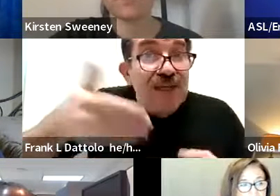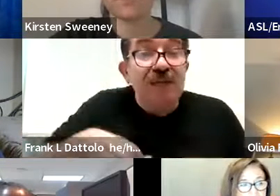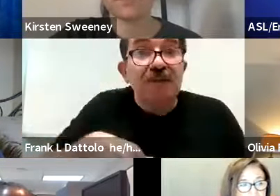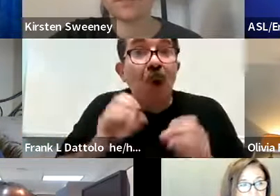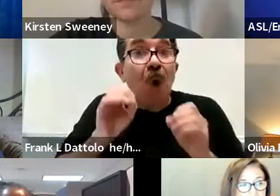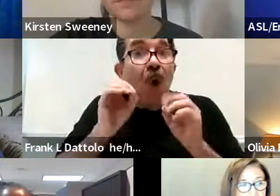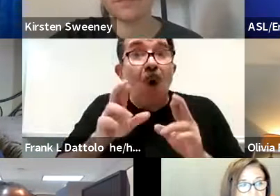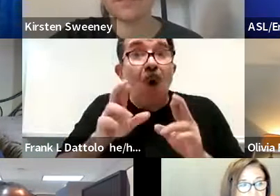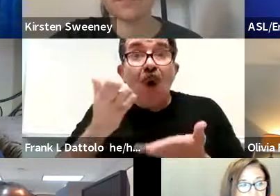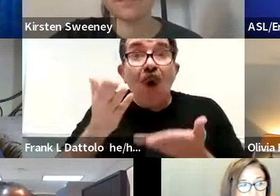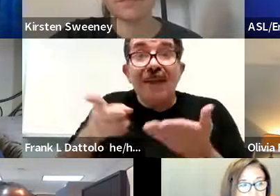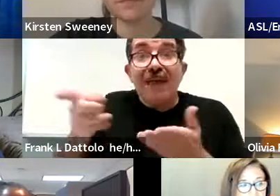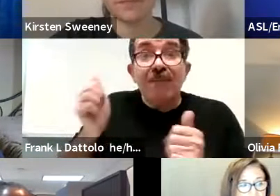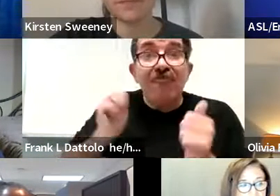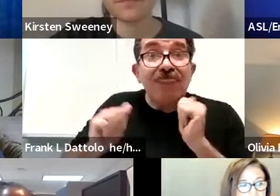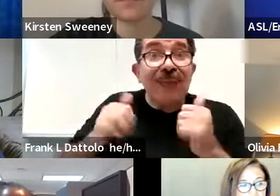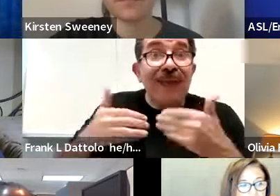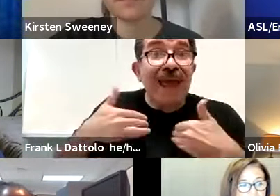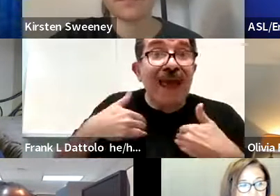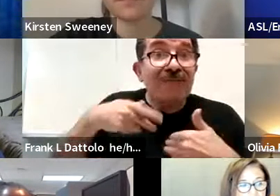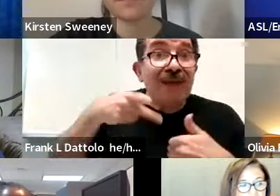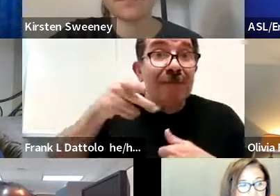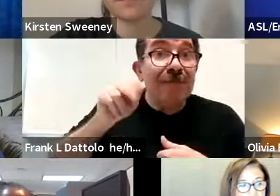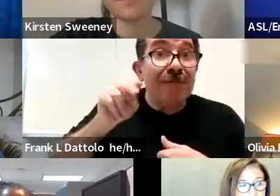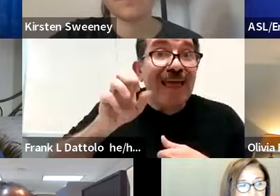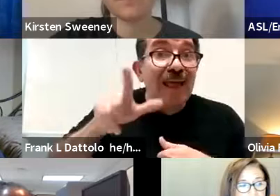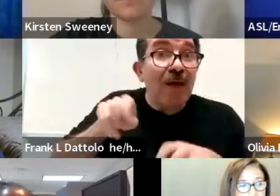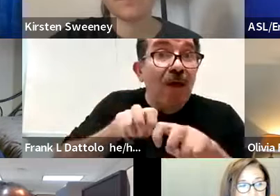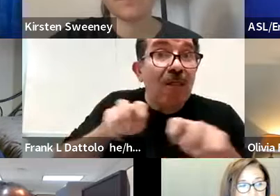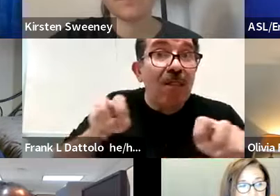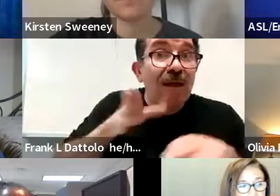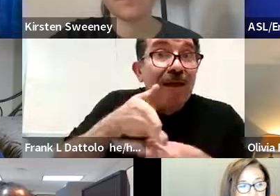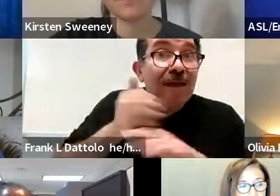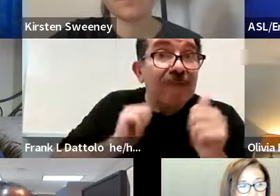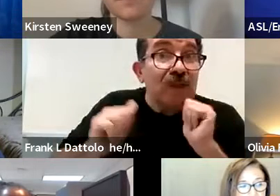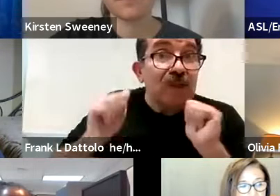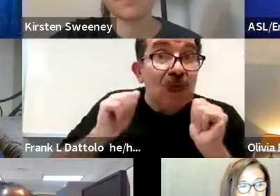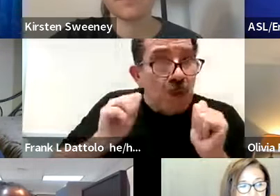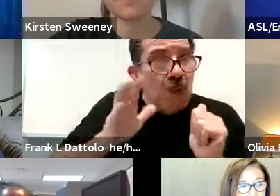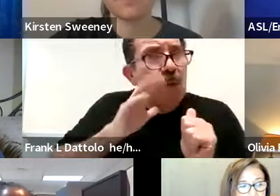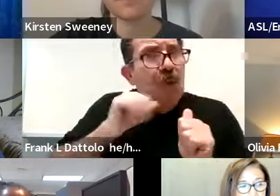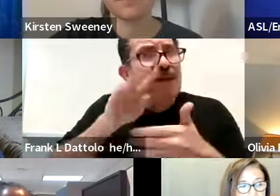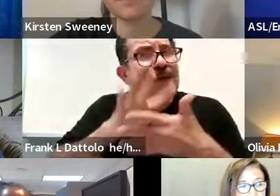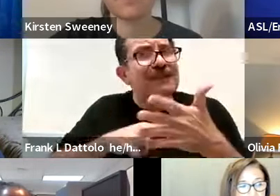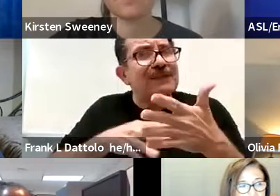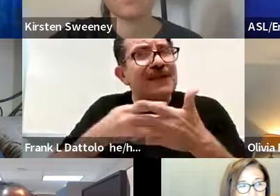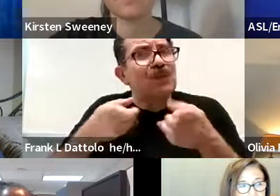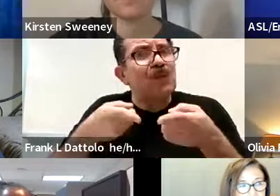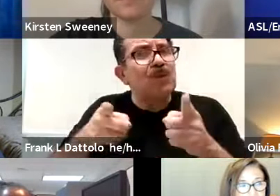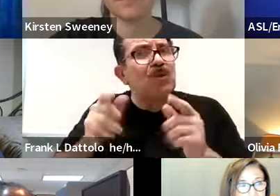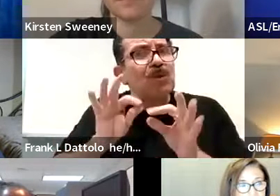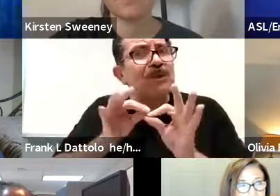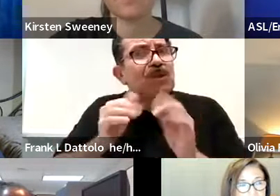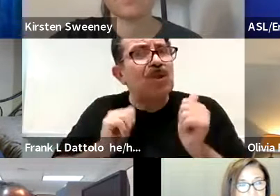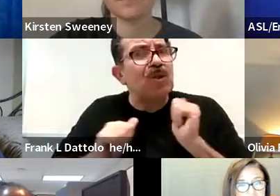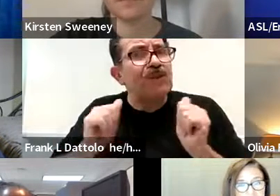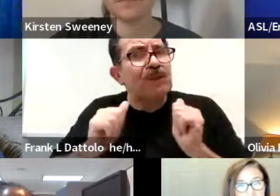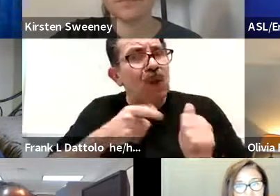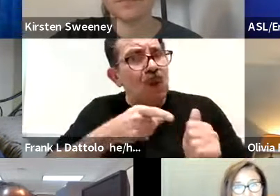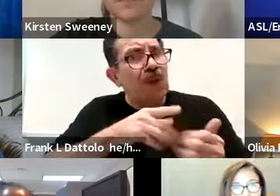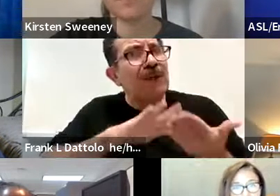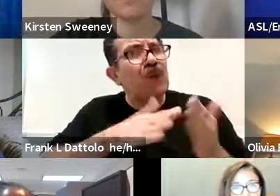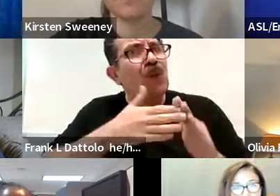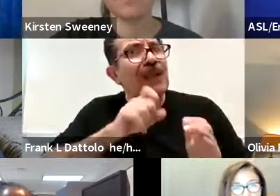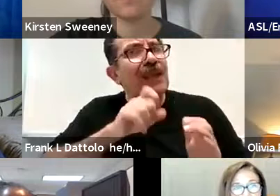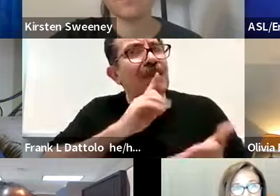might be even providing workshops, or it could be that the theater has panel discussions after the show, and